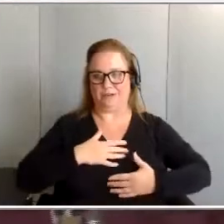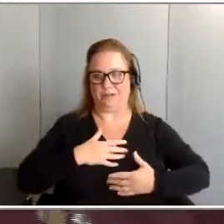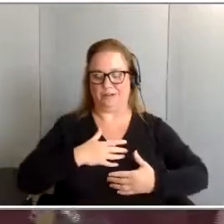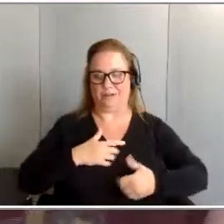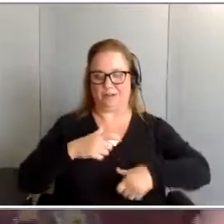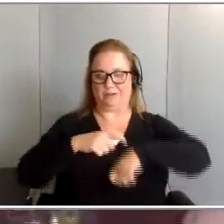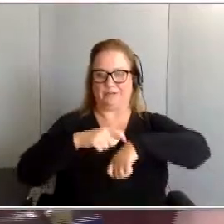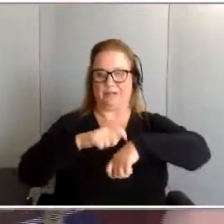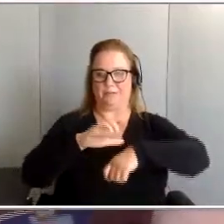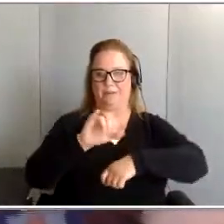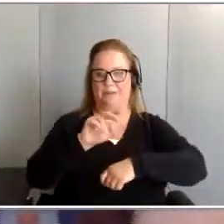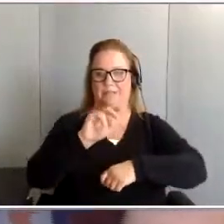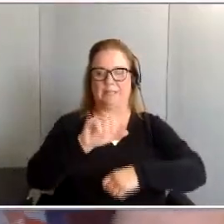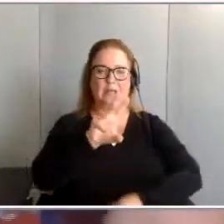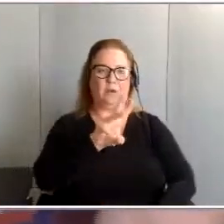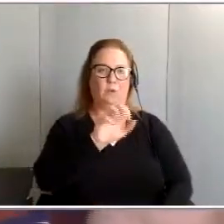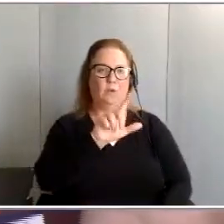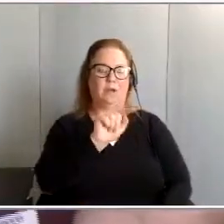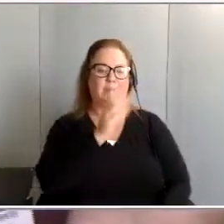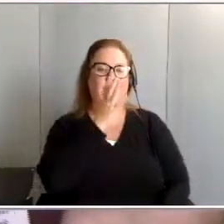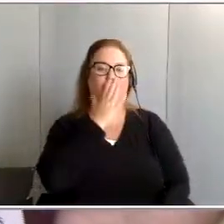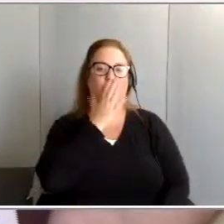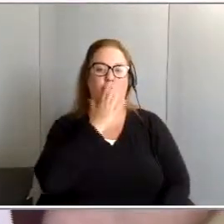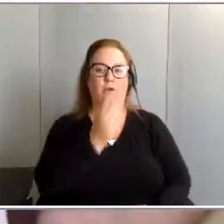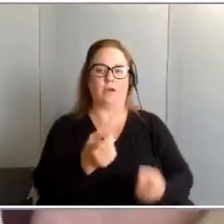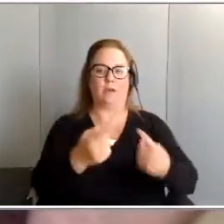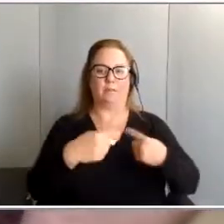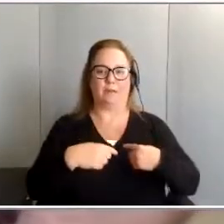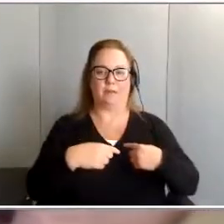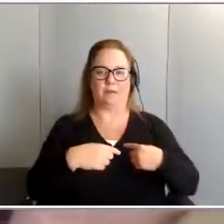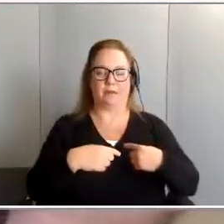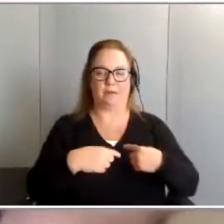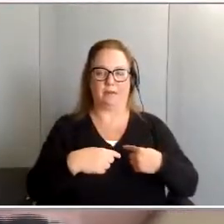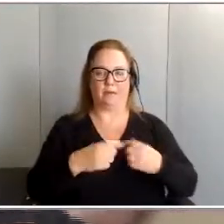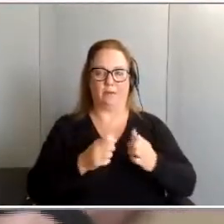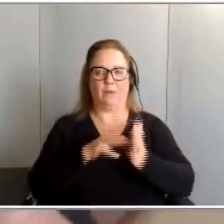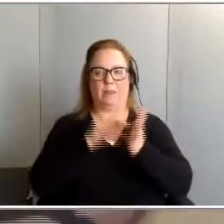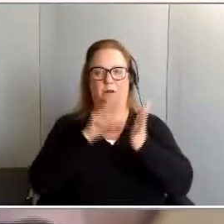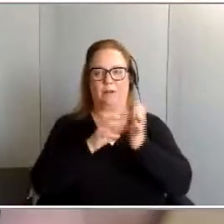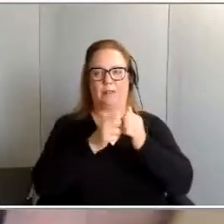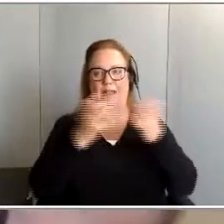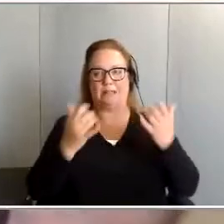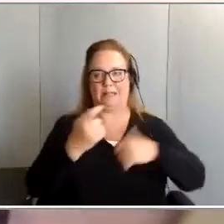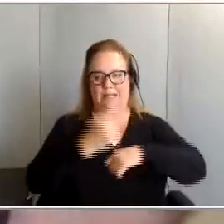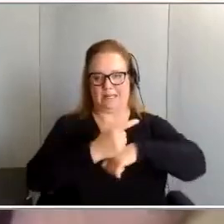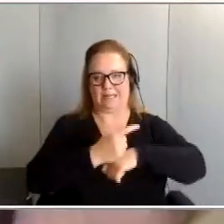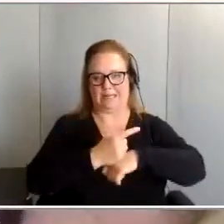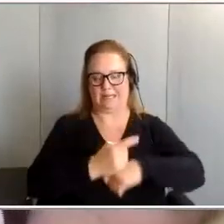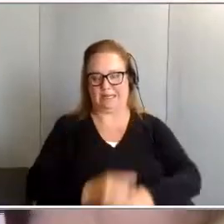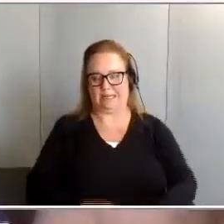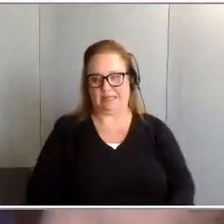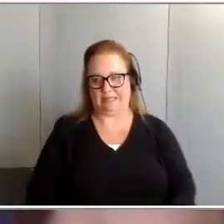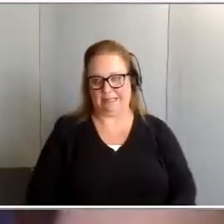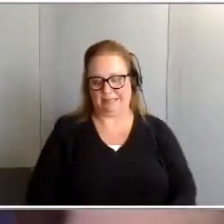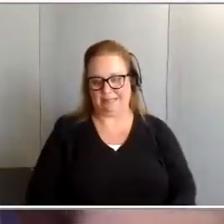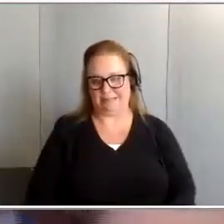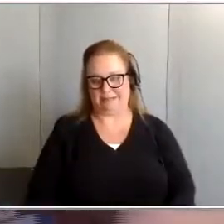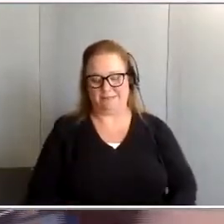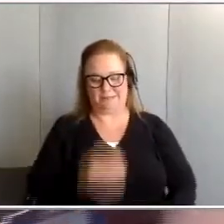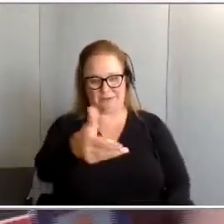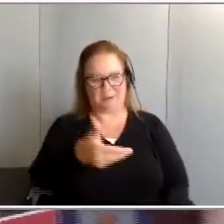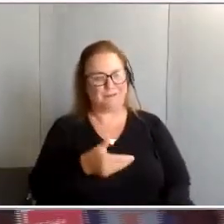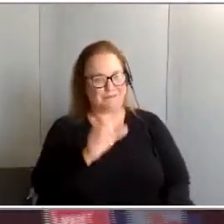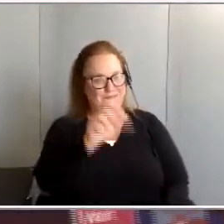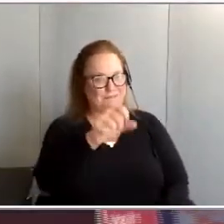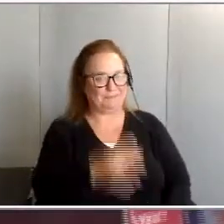And Walt, thank you as well so much for being here. We learned a lot today, as well as had some fun. Yeah, you're welcome. We're